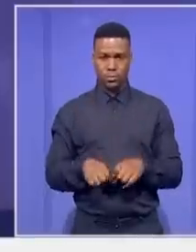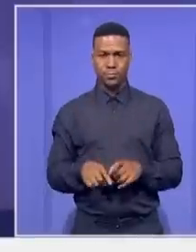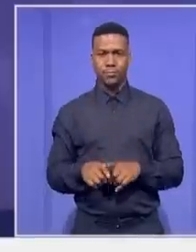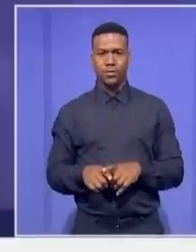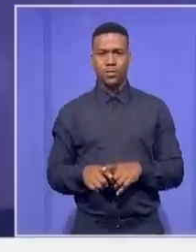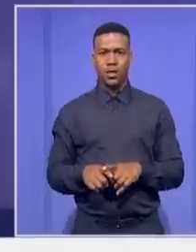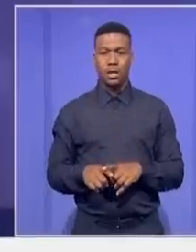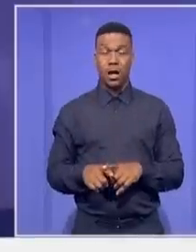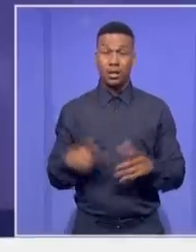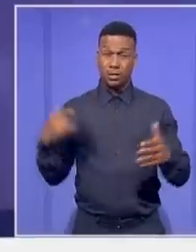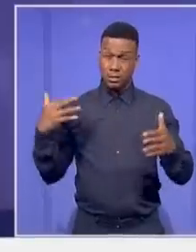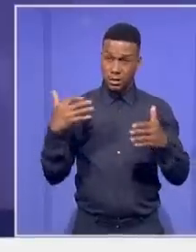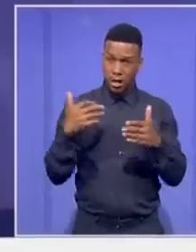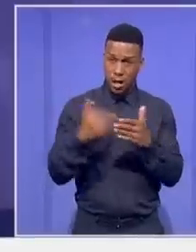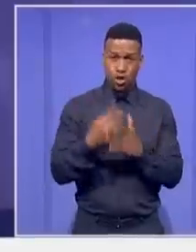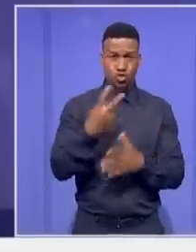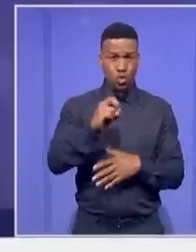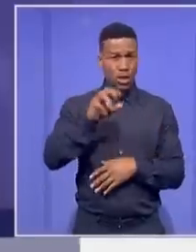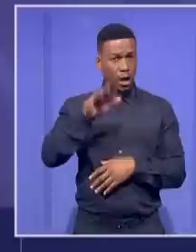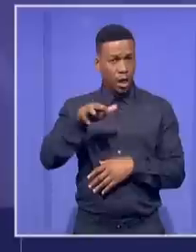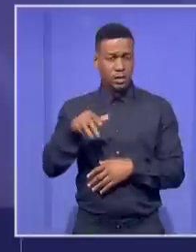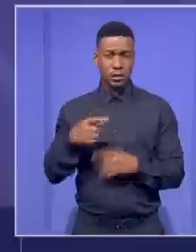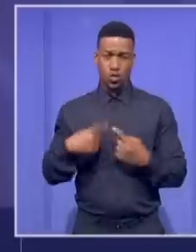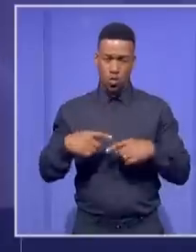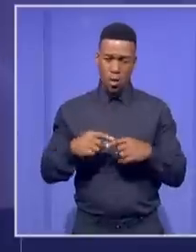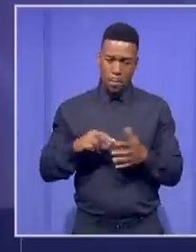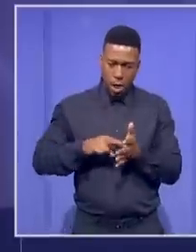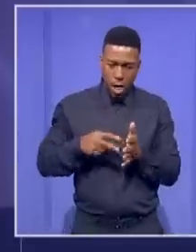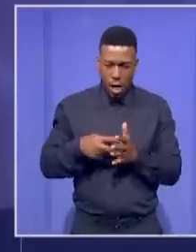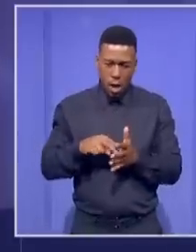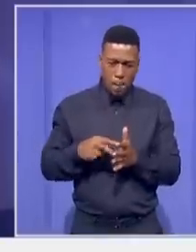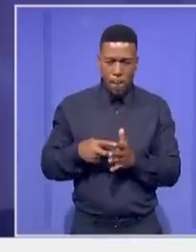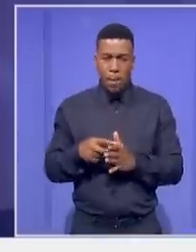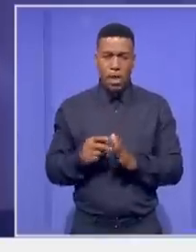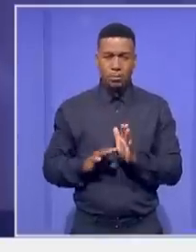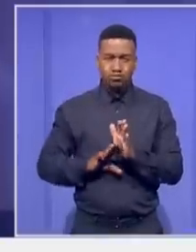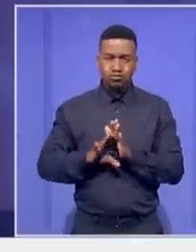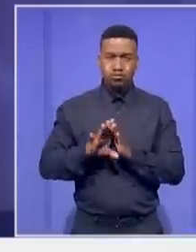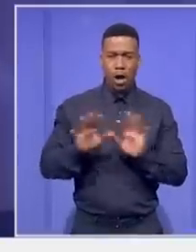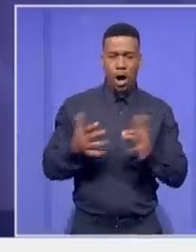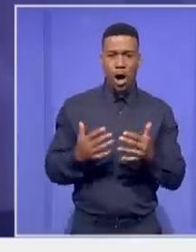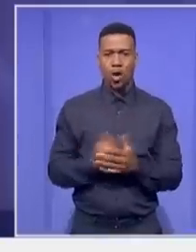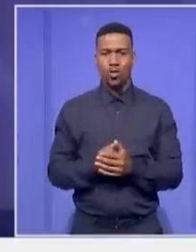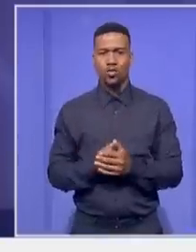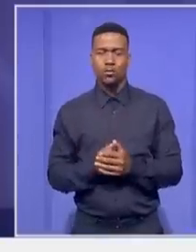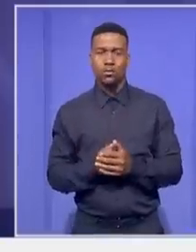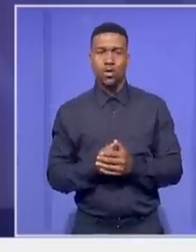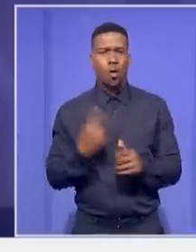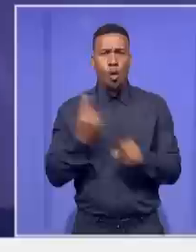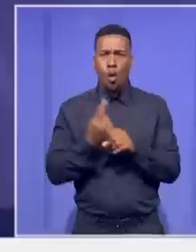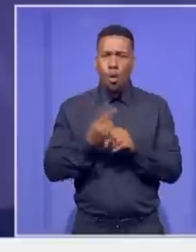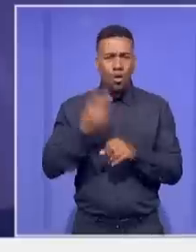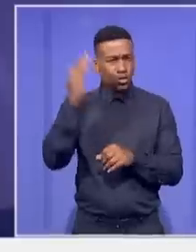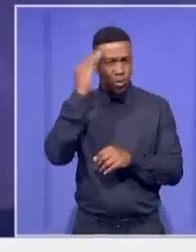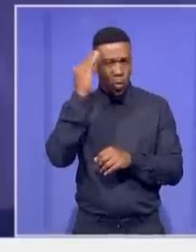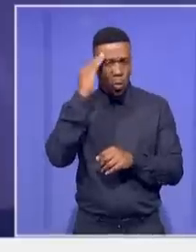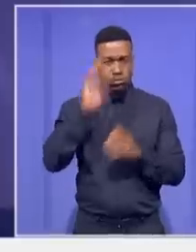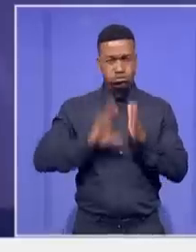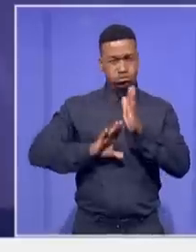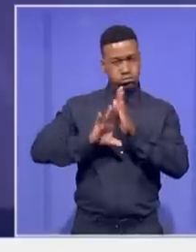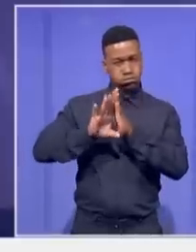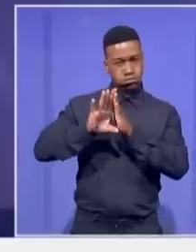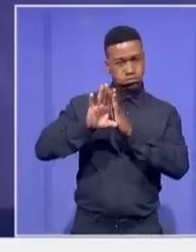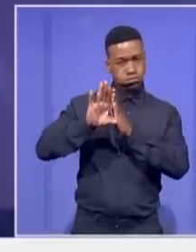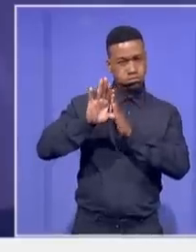election after election on graphs. That arrow was always pointing up to the sky, and we did our